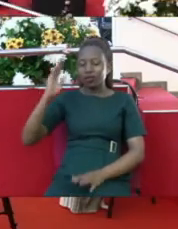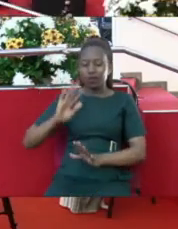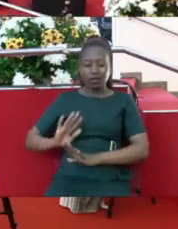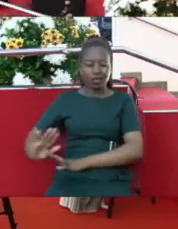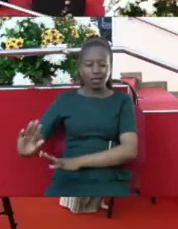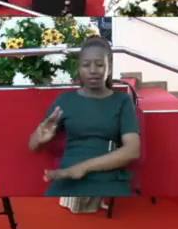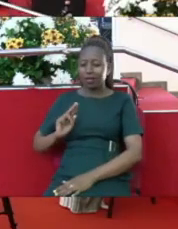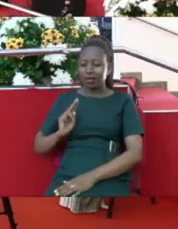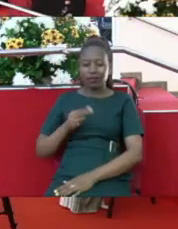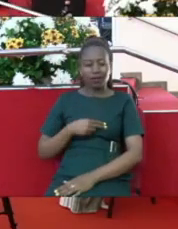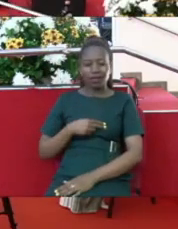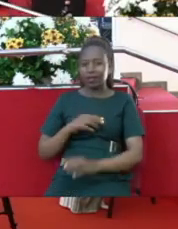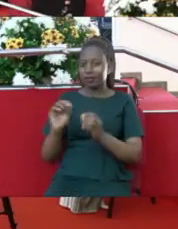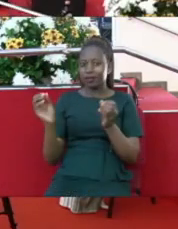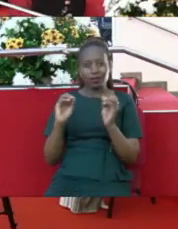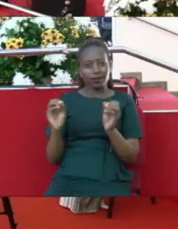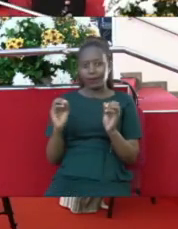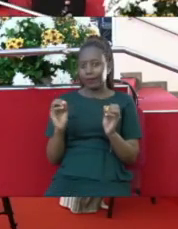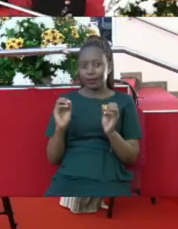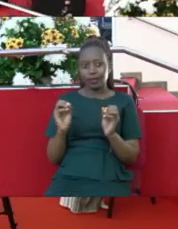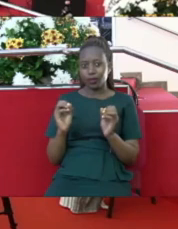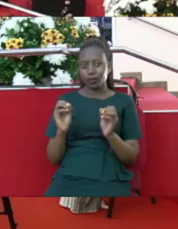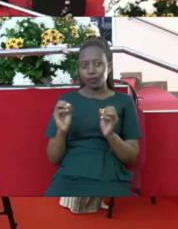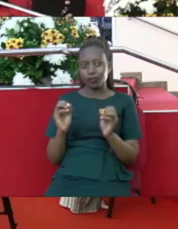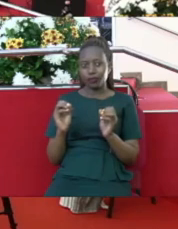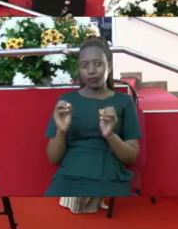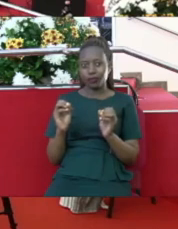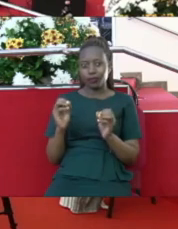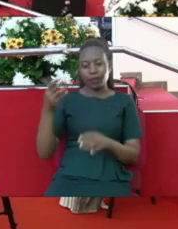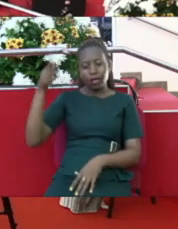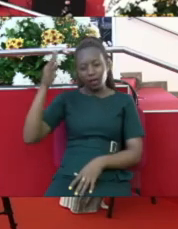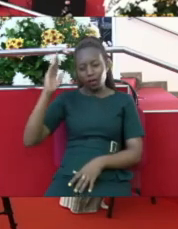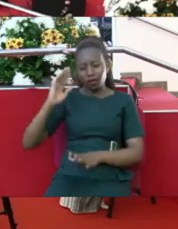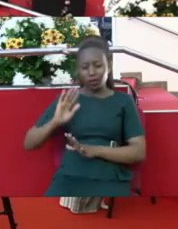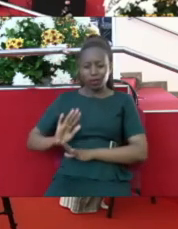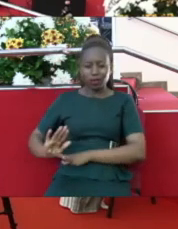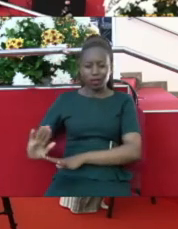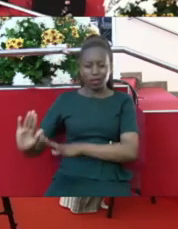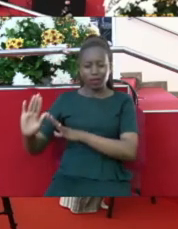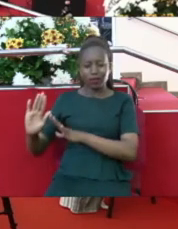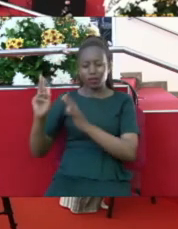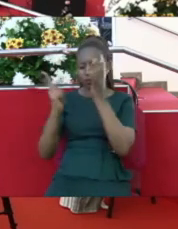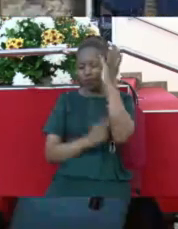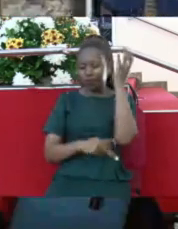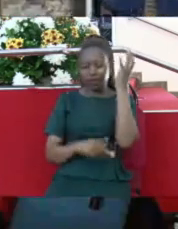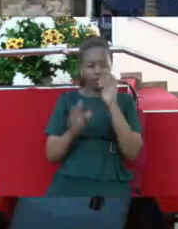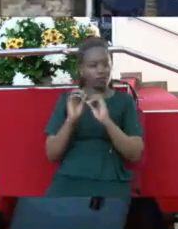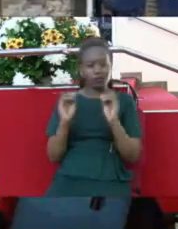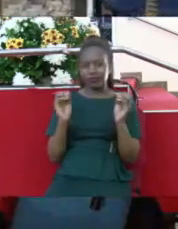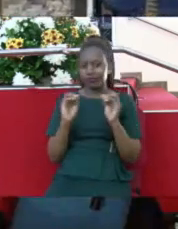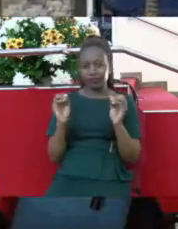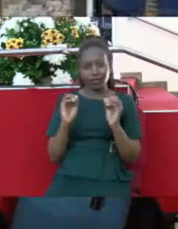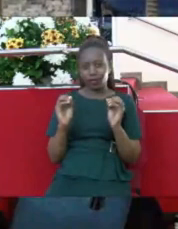Ya kwamba Mungu hajatuacha tukaweza kuangamia. He has not left us under his wrath. Hajatuacha kwenye ghadhabu yake. He